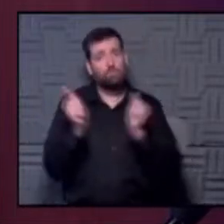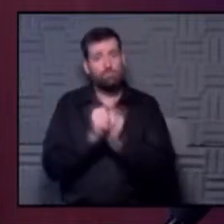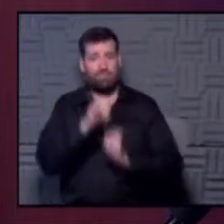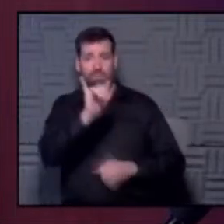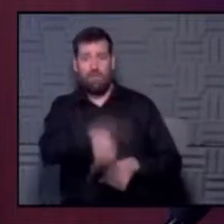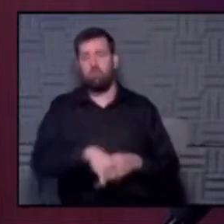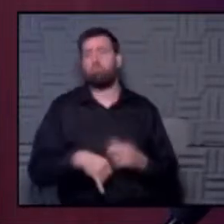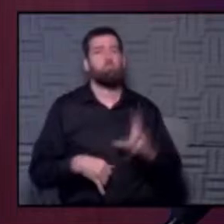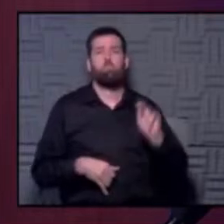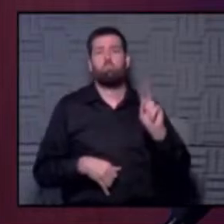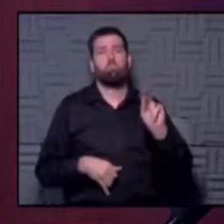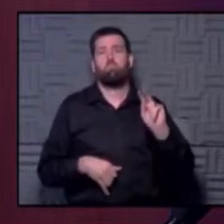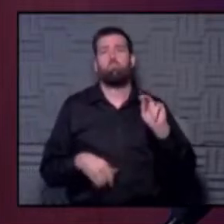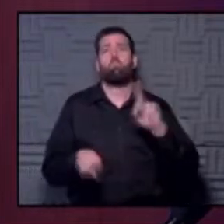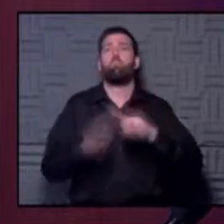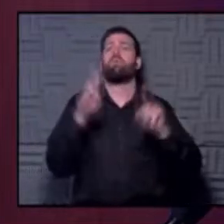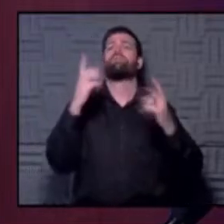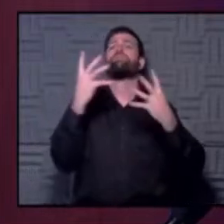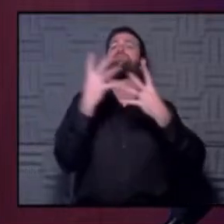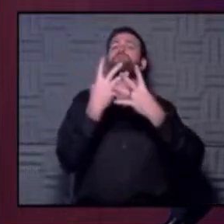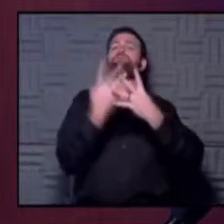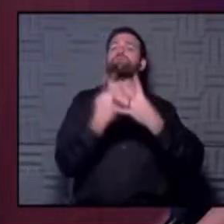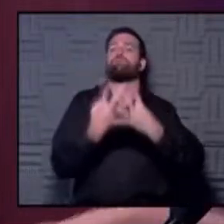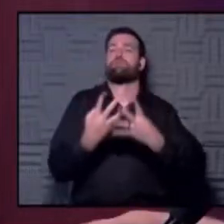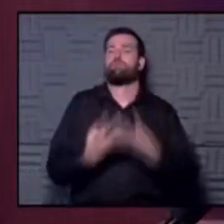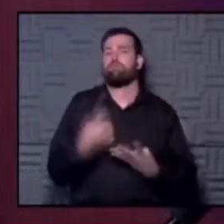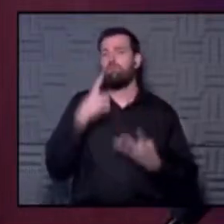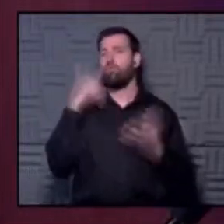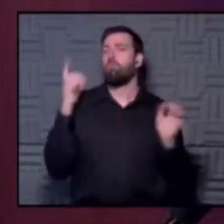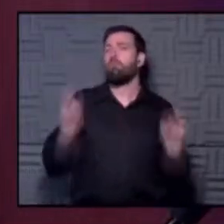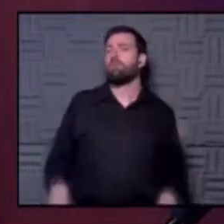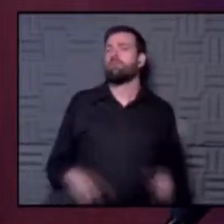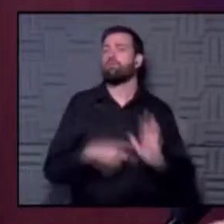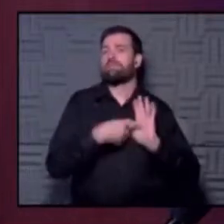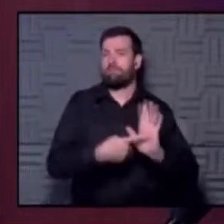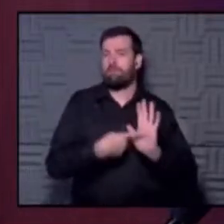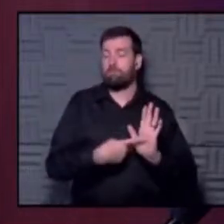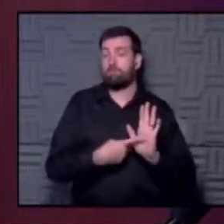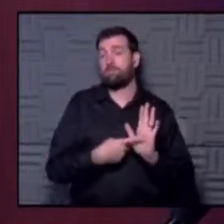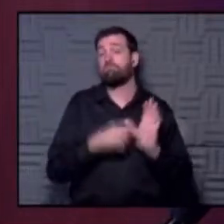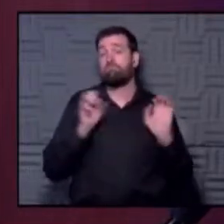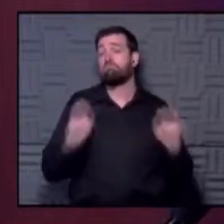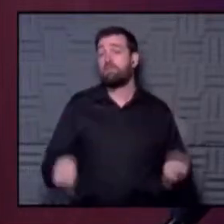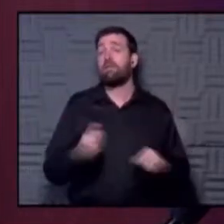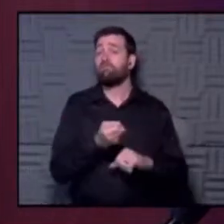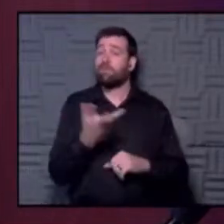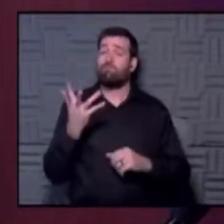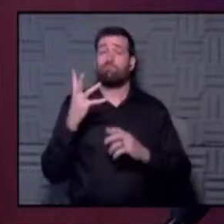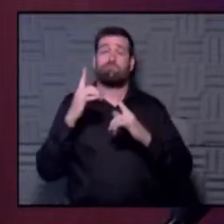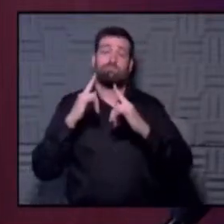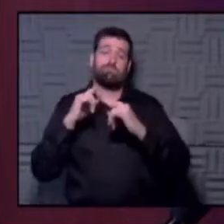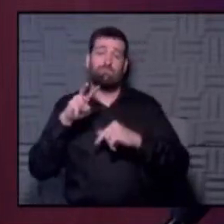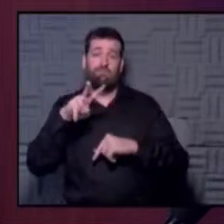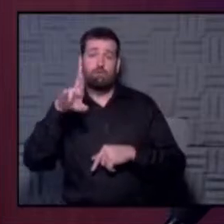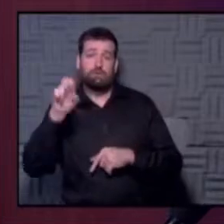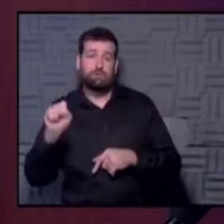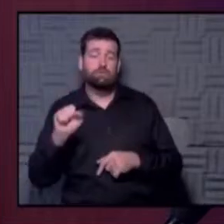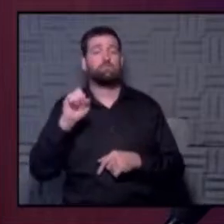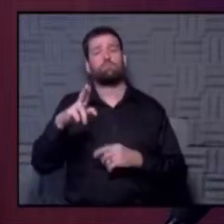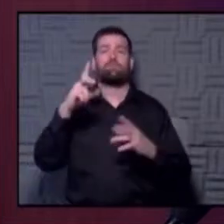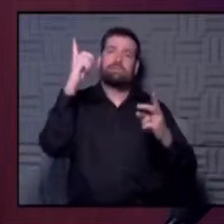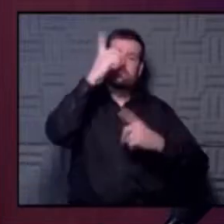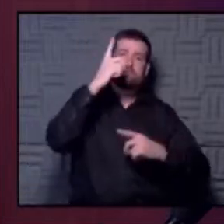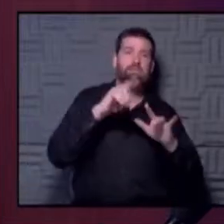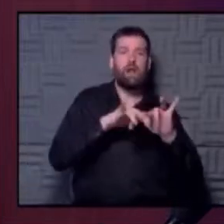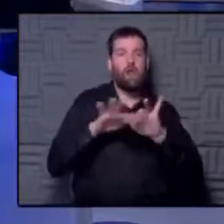that, but we can at least screen for symptoms that could be a potential infection for multiple potential viruses or disease